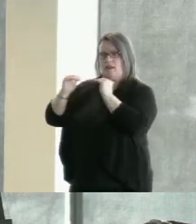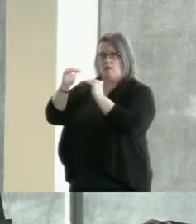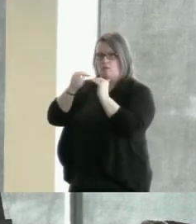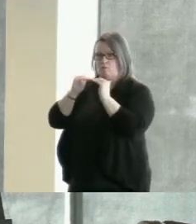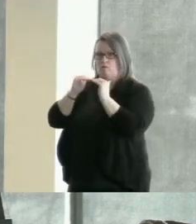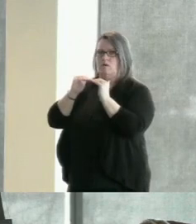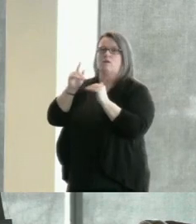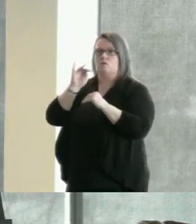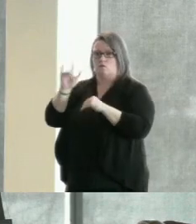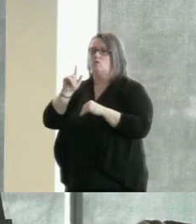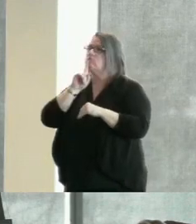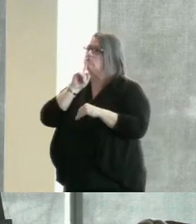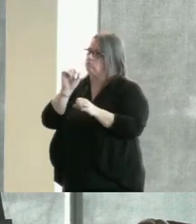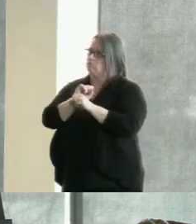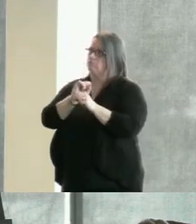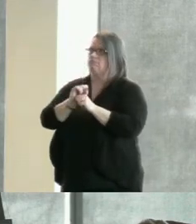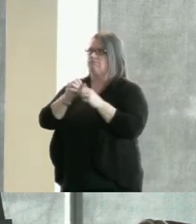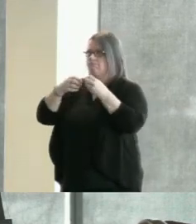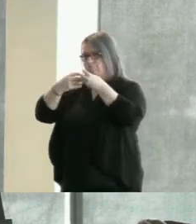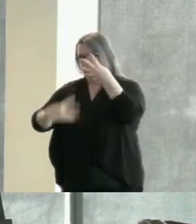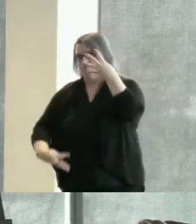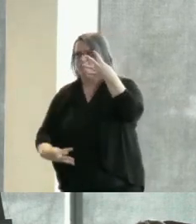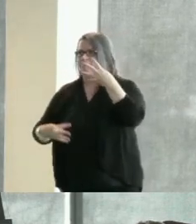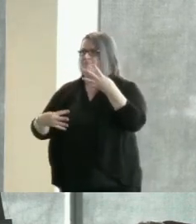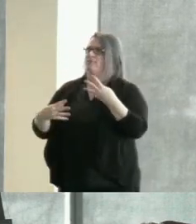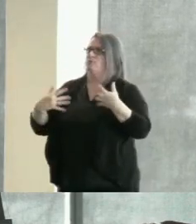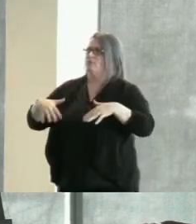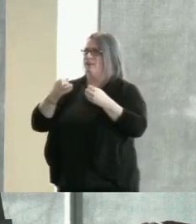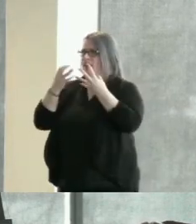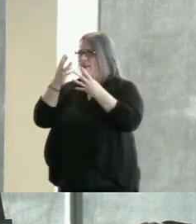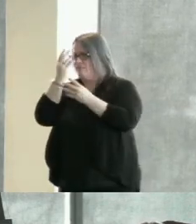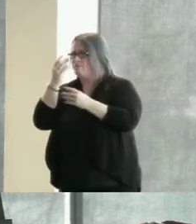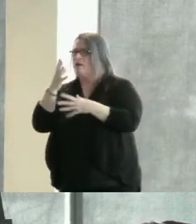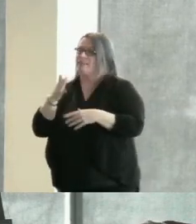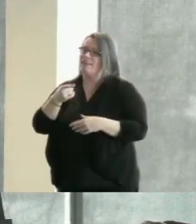big and very thorough, so you'll have fun with that.